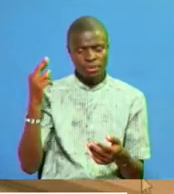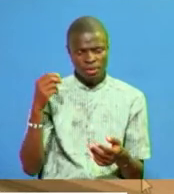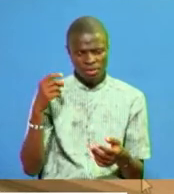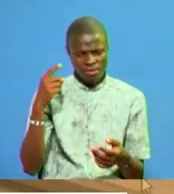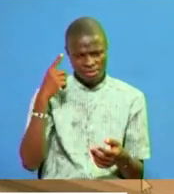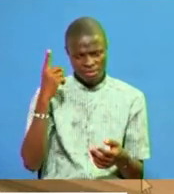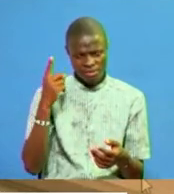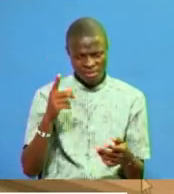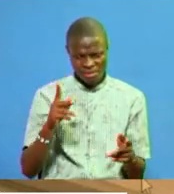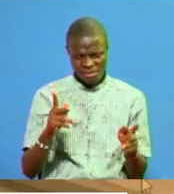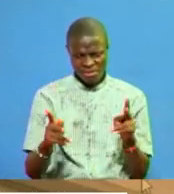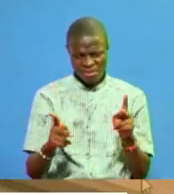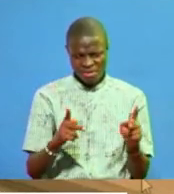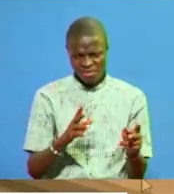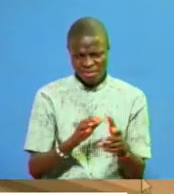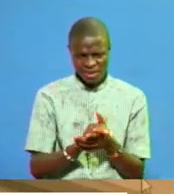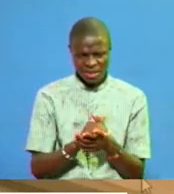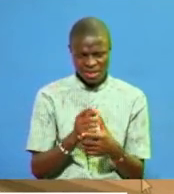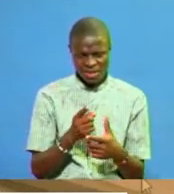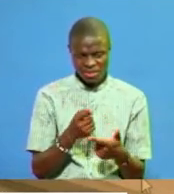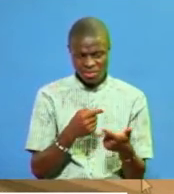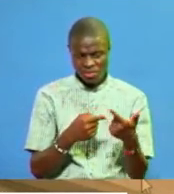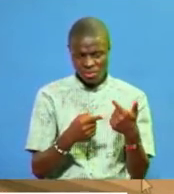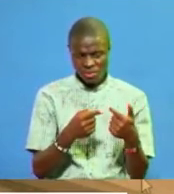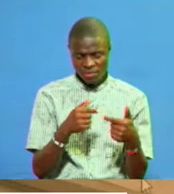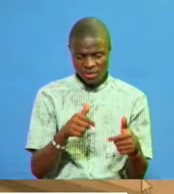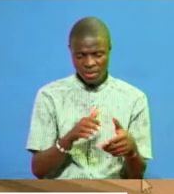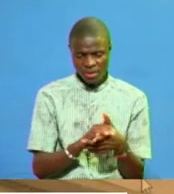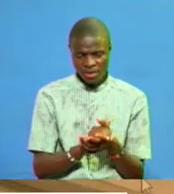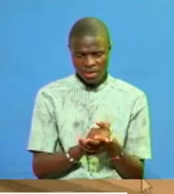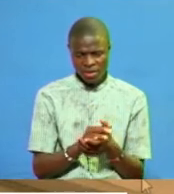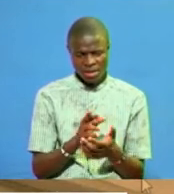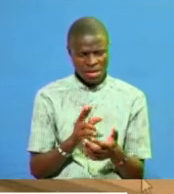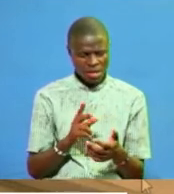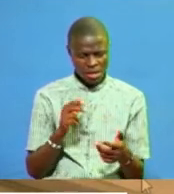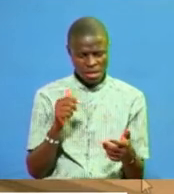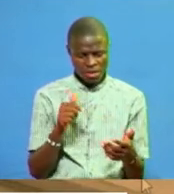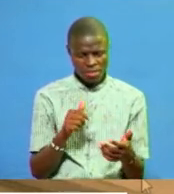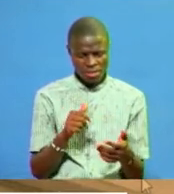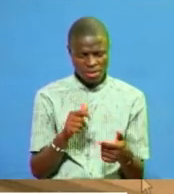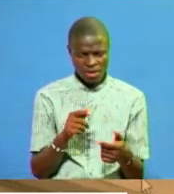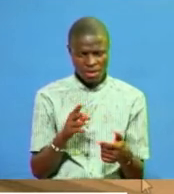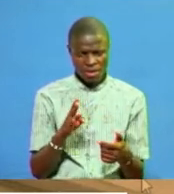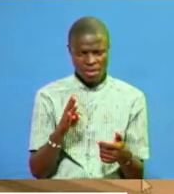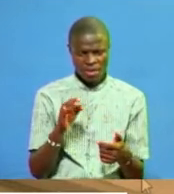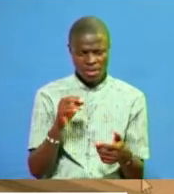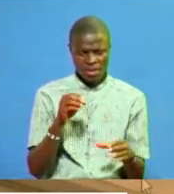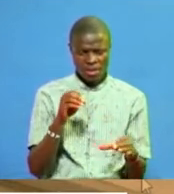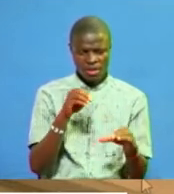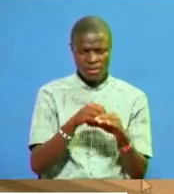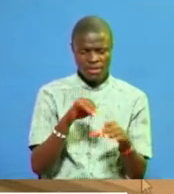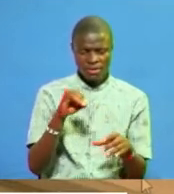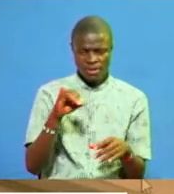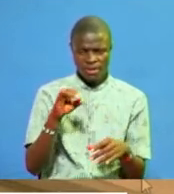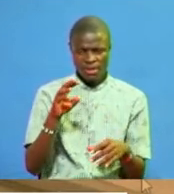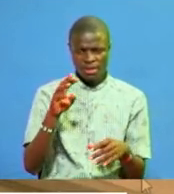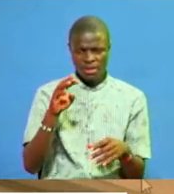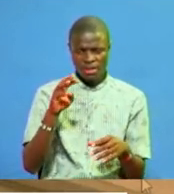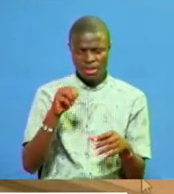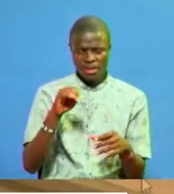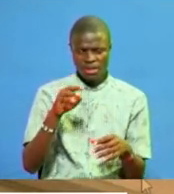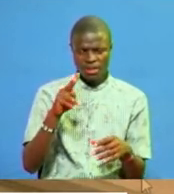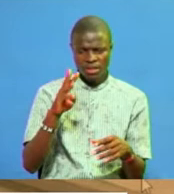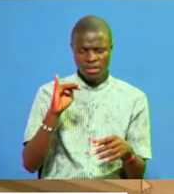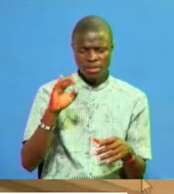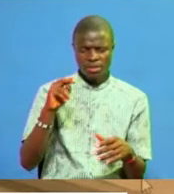looking outside their investments that they have. This includes investing in Bitcoin and cryptocurrencies, investing in foreign